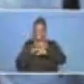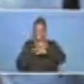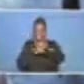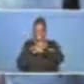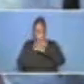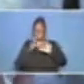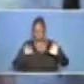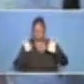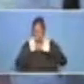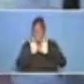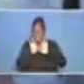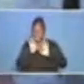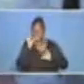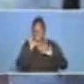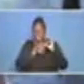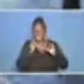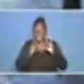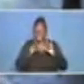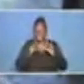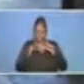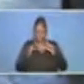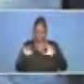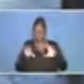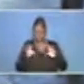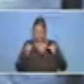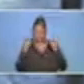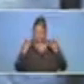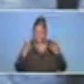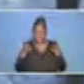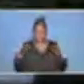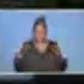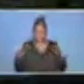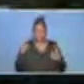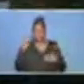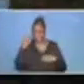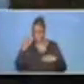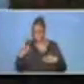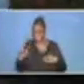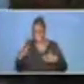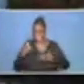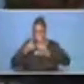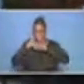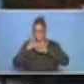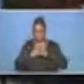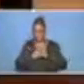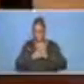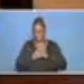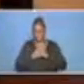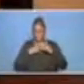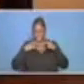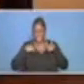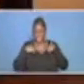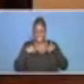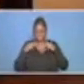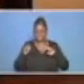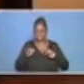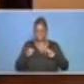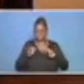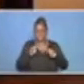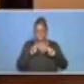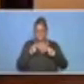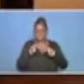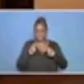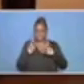because we actually get to accomplish so many things with one single event. Senior Director for Travel Industry and Sales with Unique